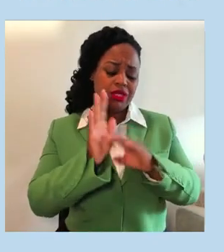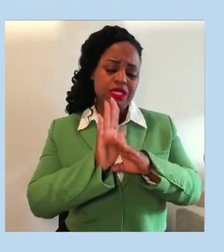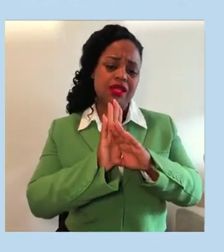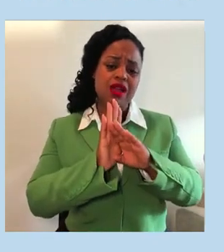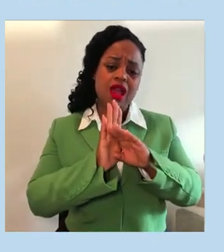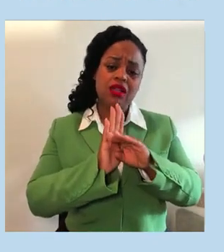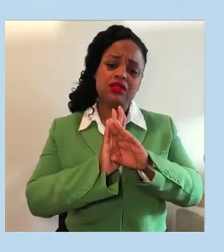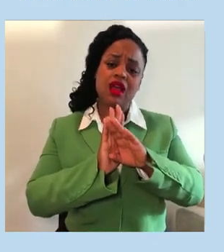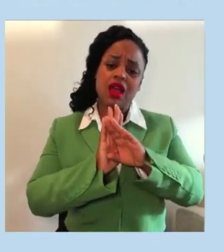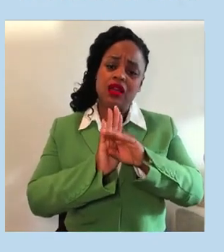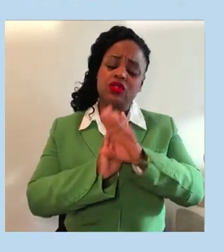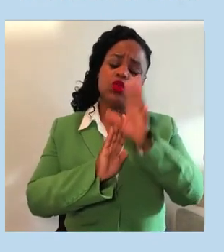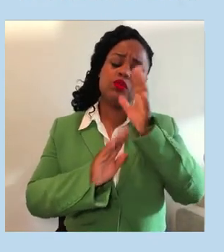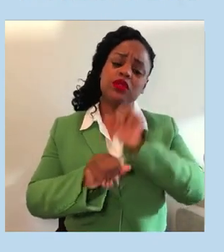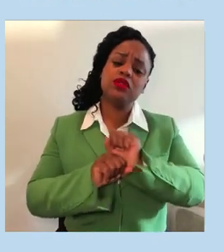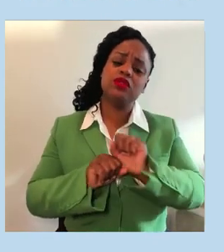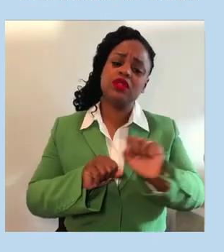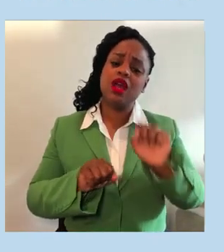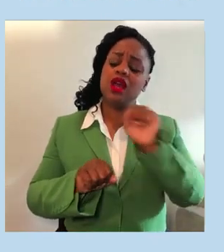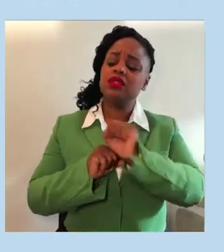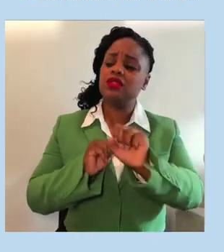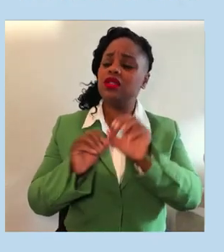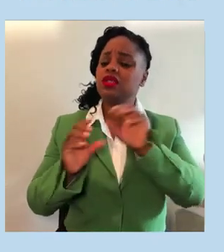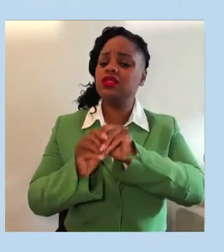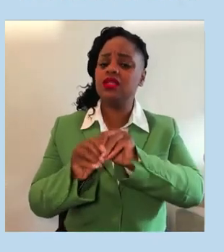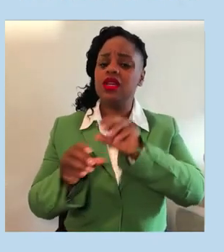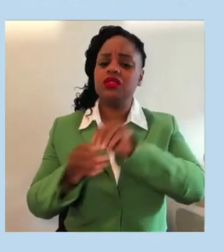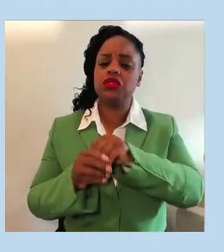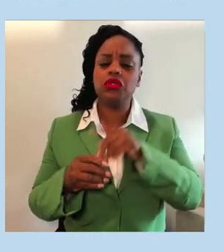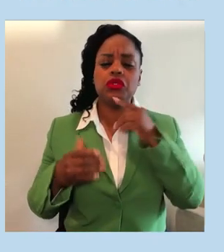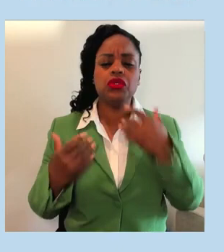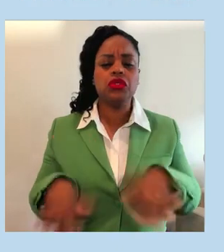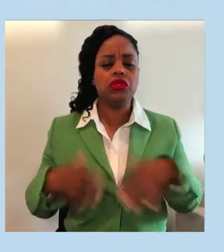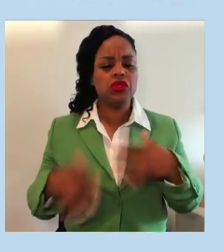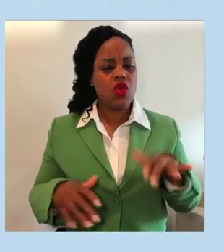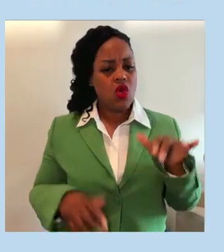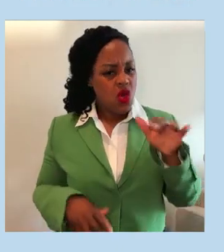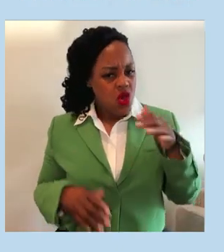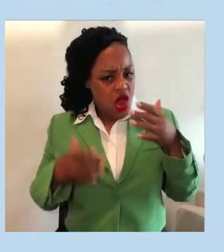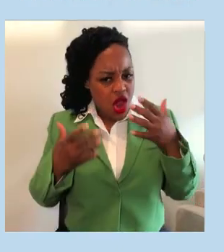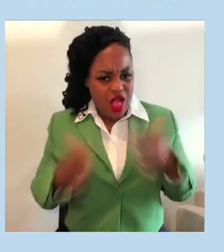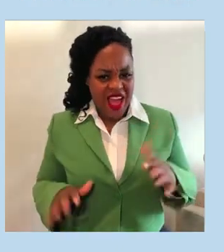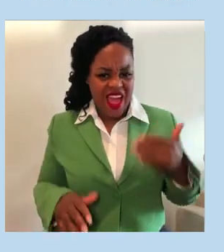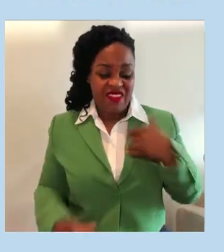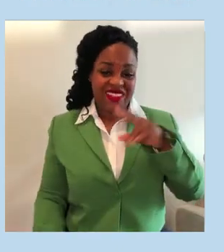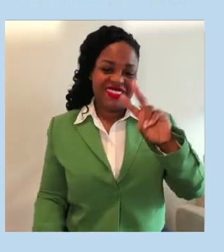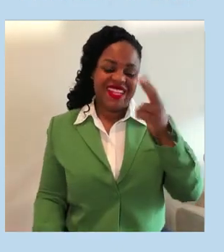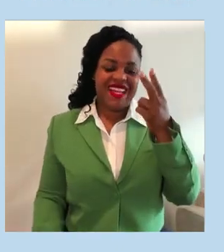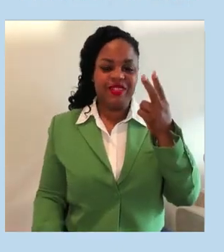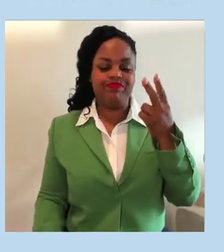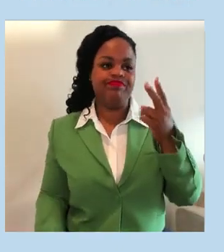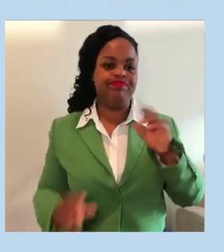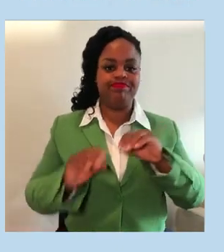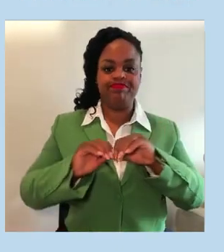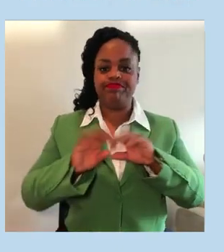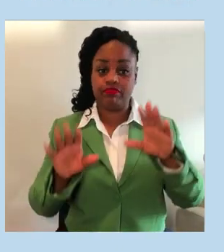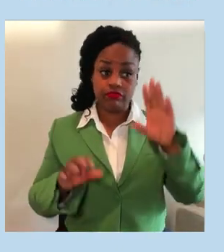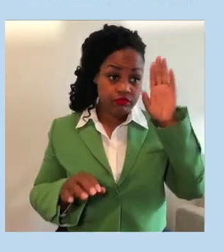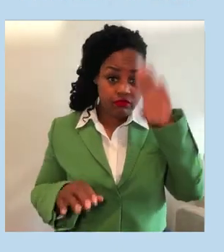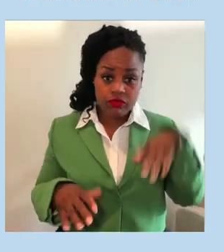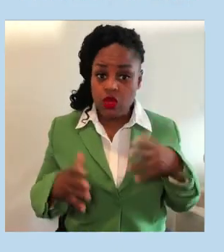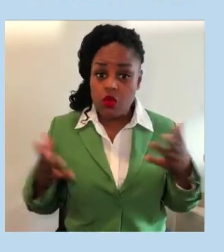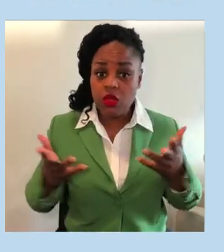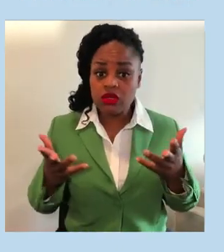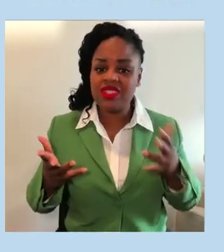created a shadow pandemic of gender-based violence as rates increased around the world. And it did what every crisis